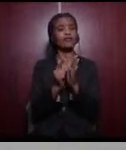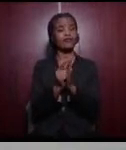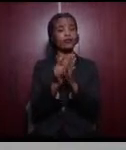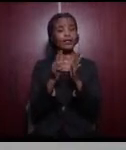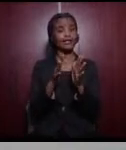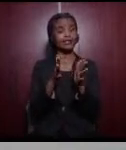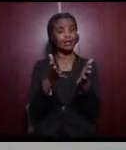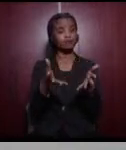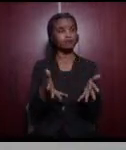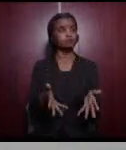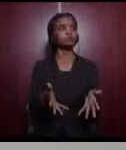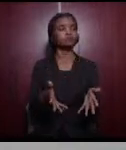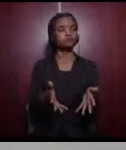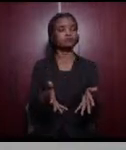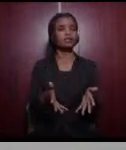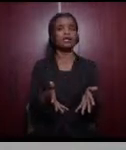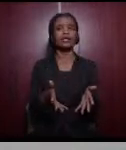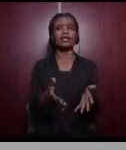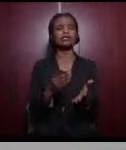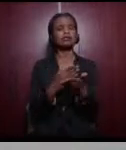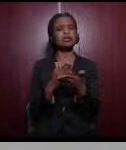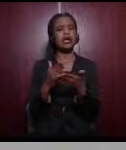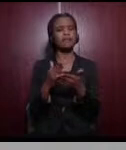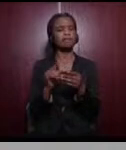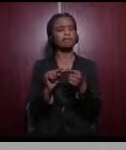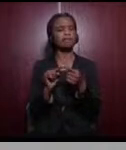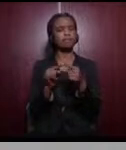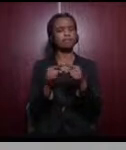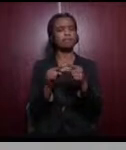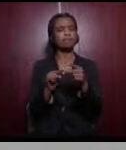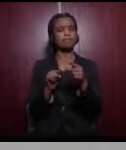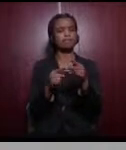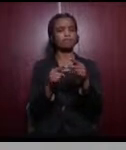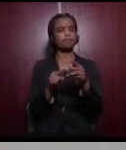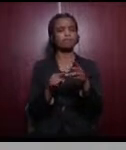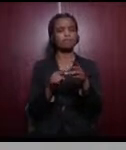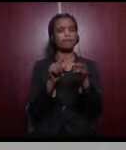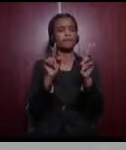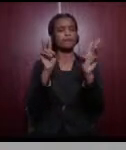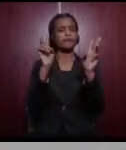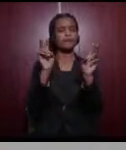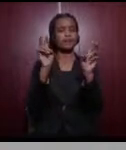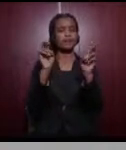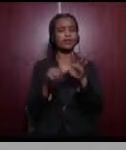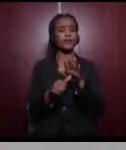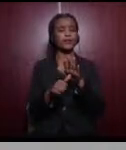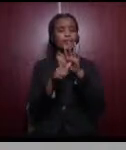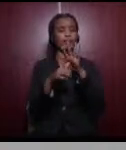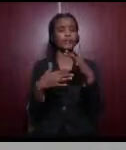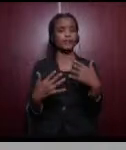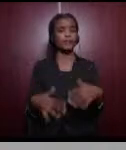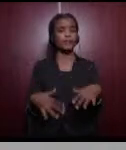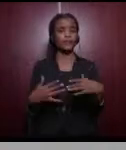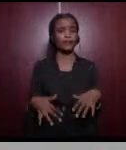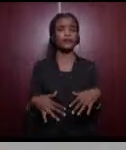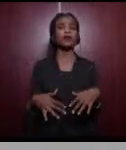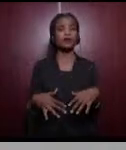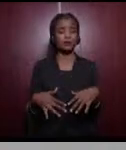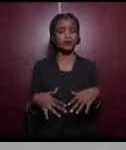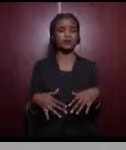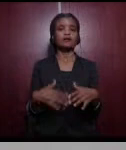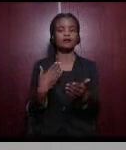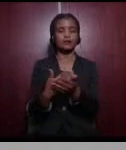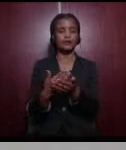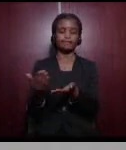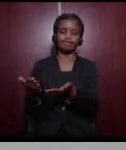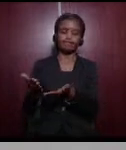the critical or fundamental issues that were raised by our stakeholders, so that at the